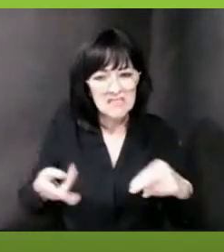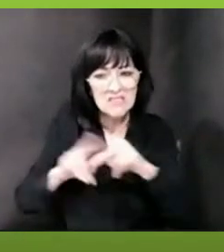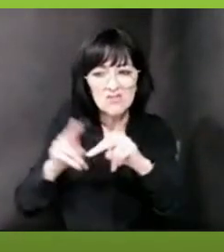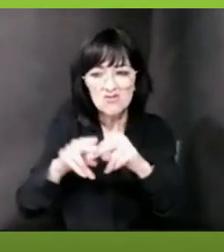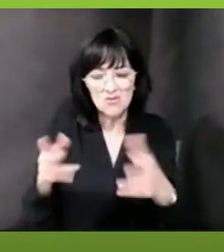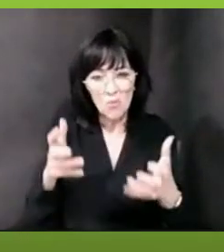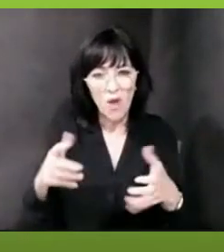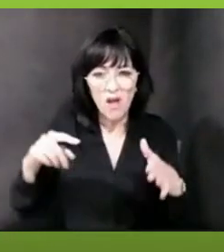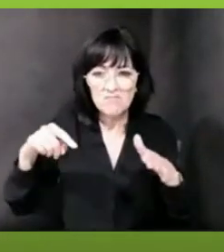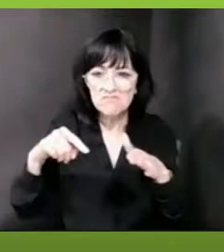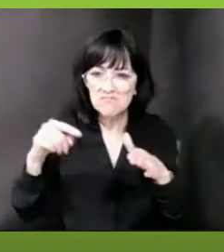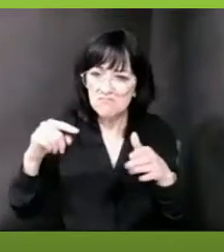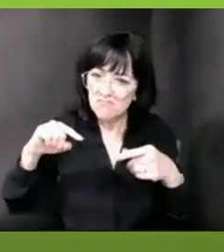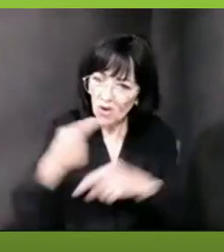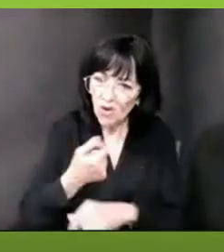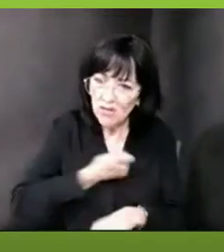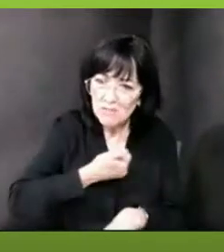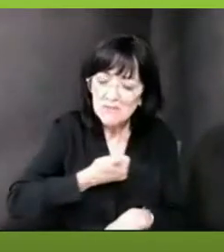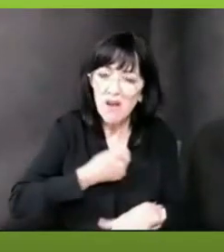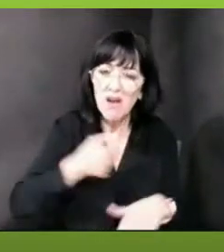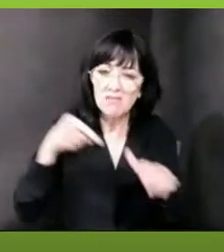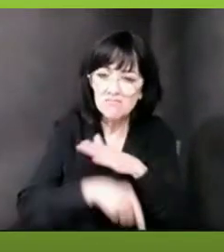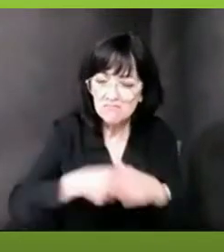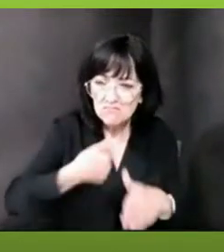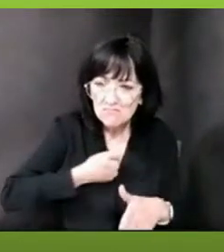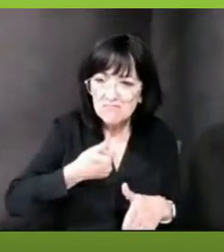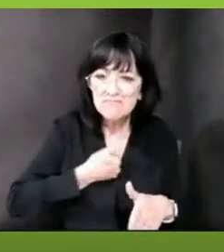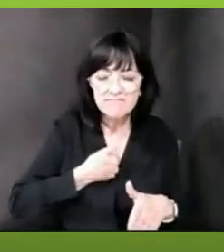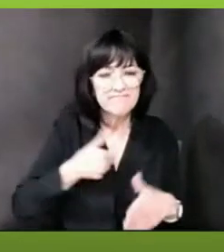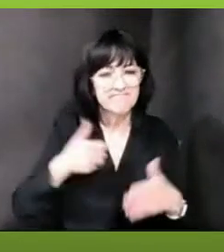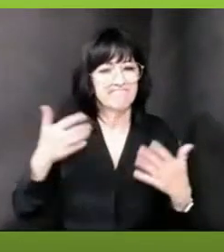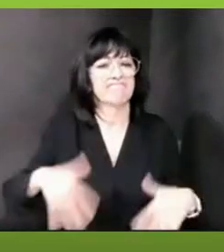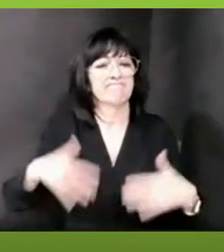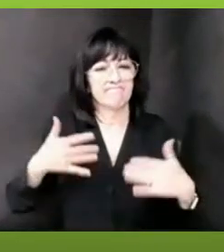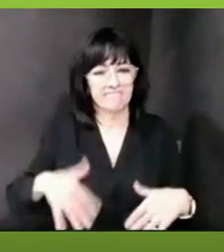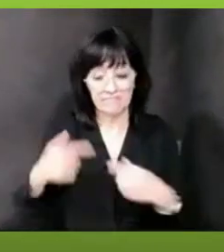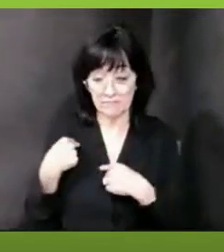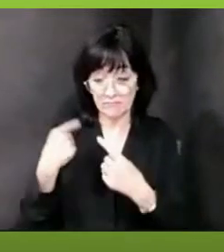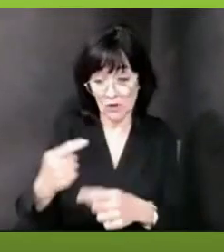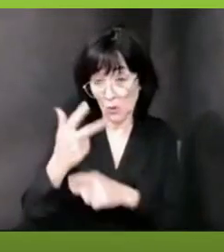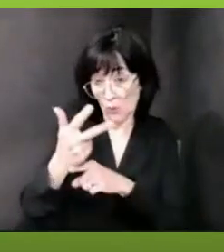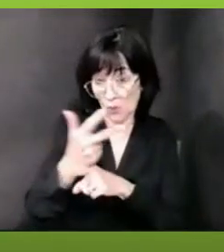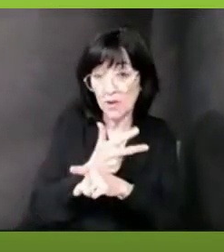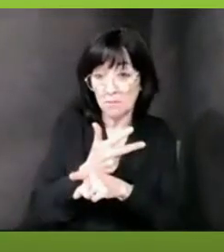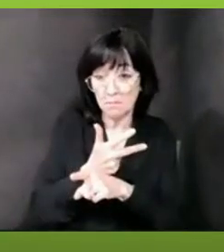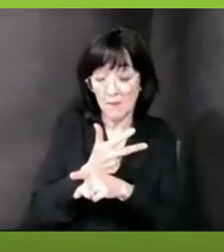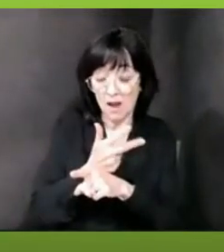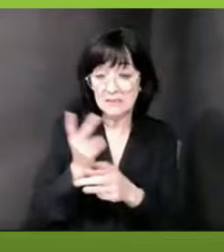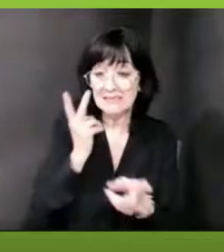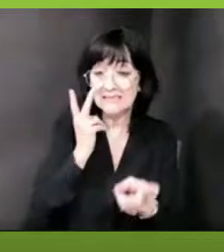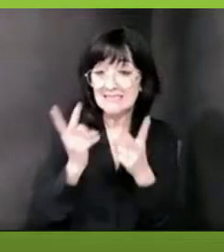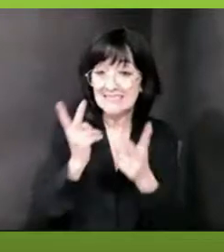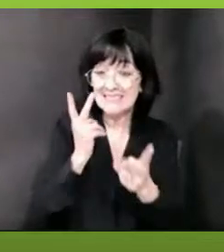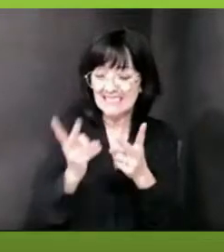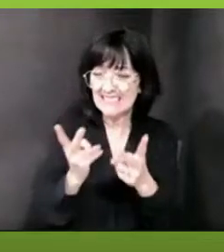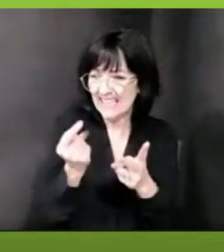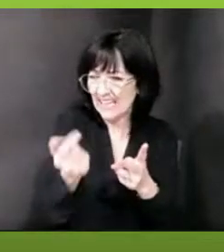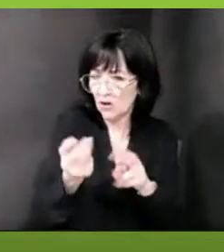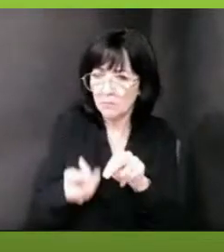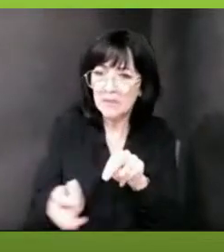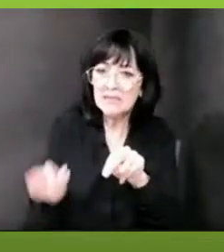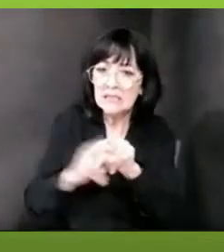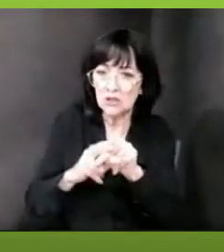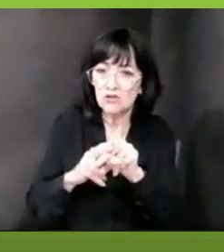crisis service, one of the places where I want to focus the most. In the last 3 months in particular, we've seen a little bit of an increase